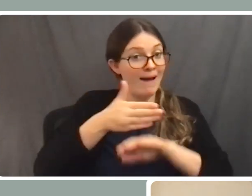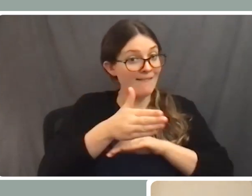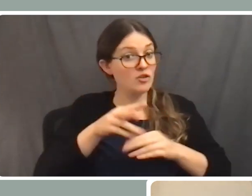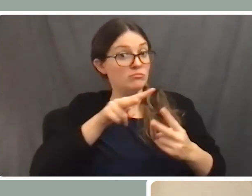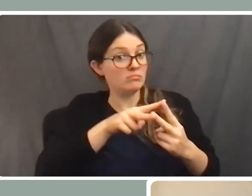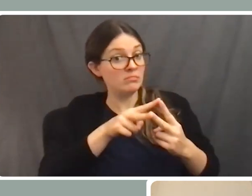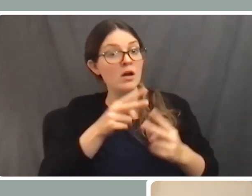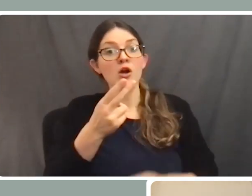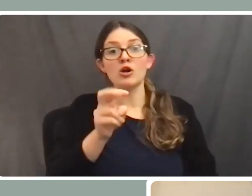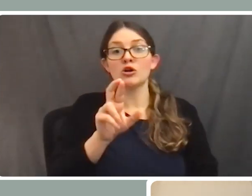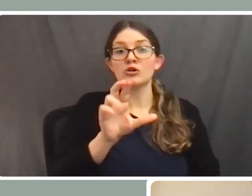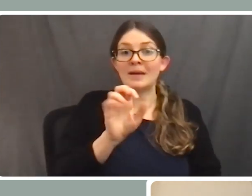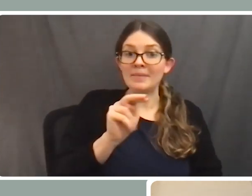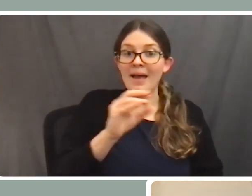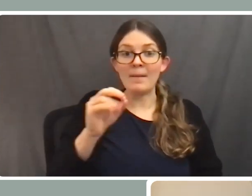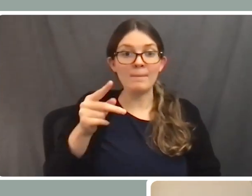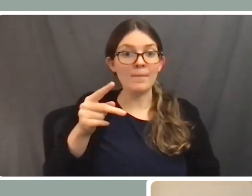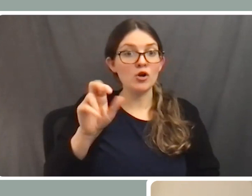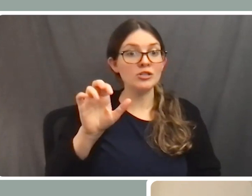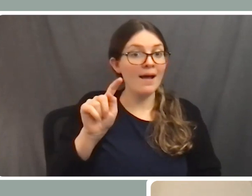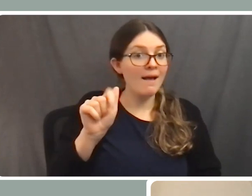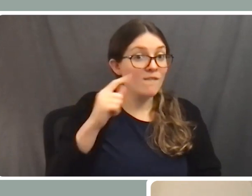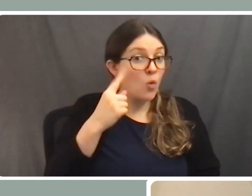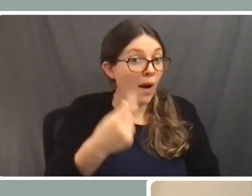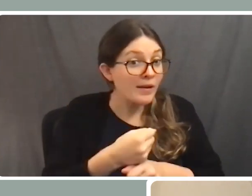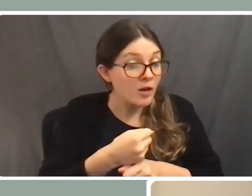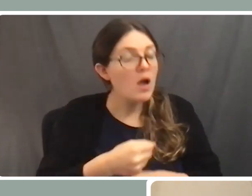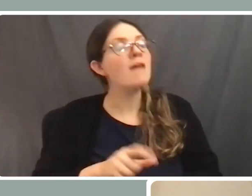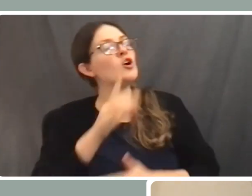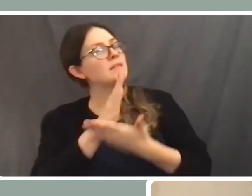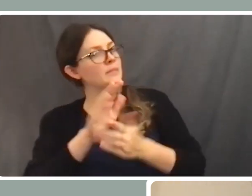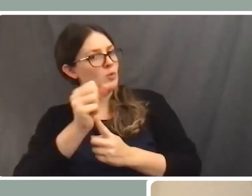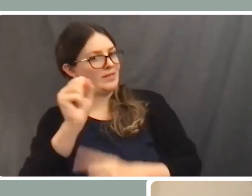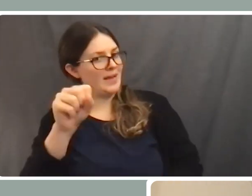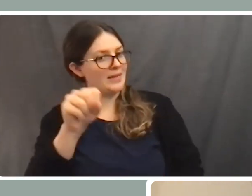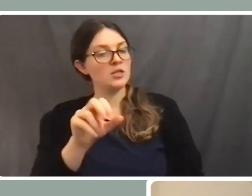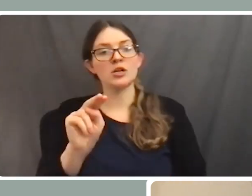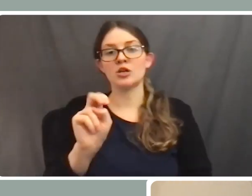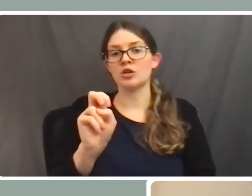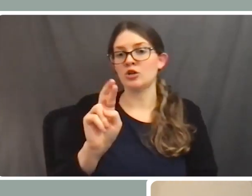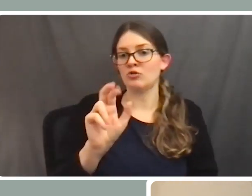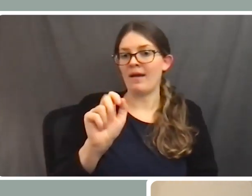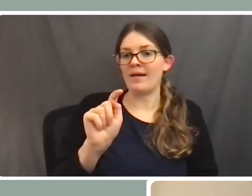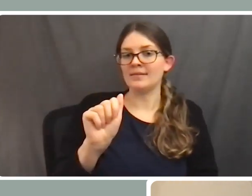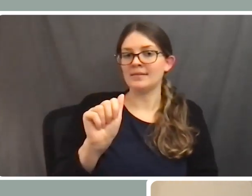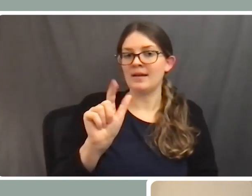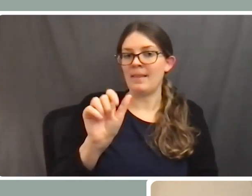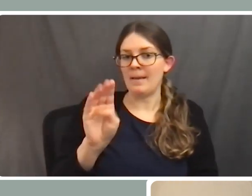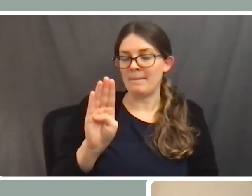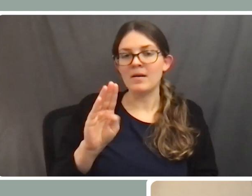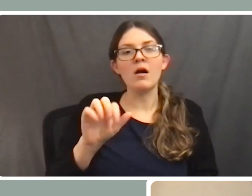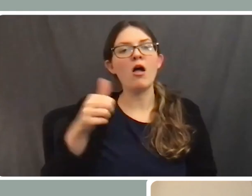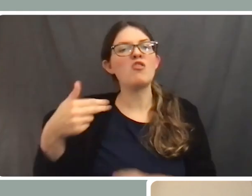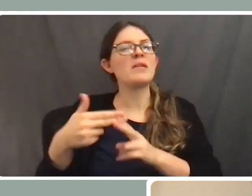Yeah, so the answer is in some cases, yes. So the medicine Neratinib or Nerlynx, which is a once a